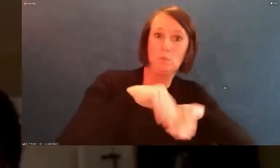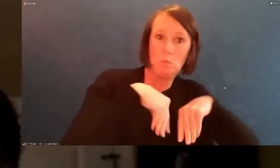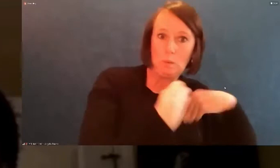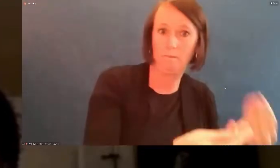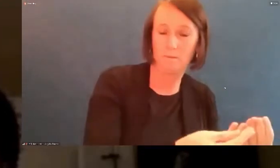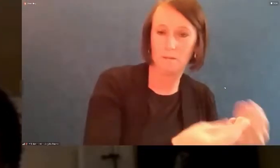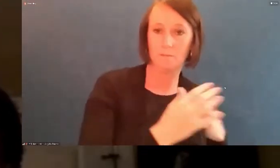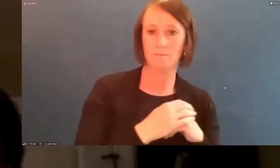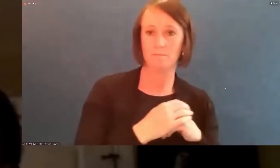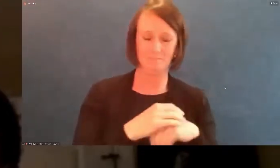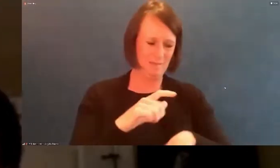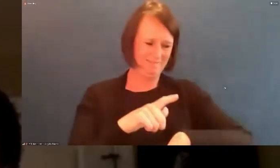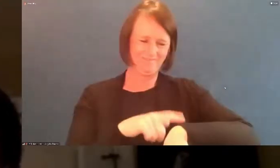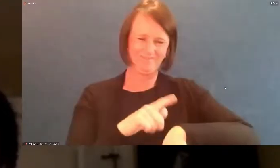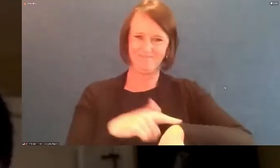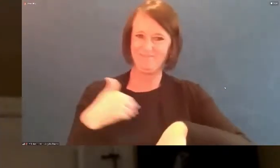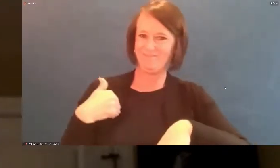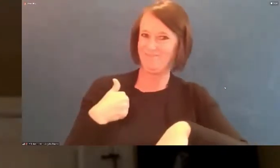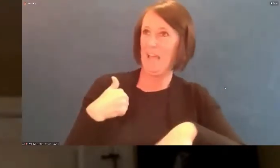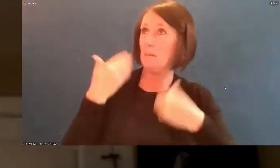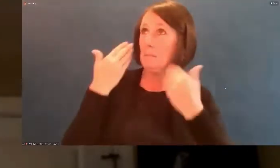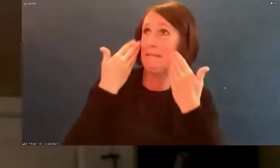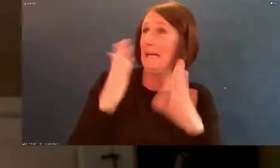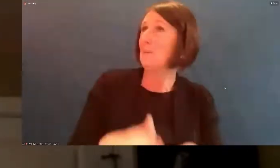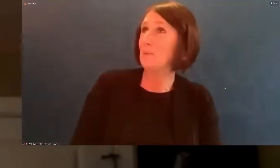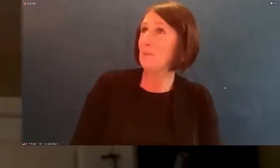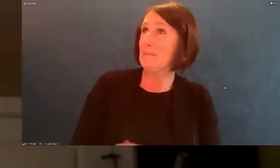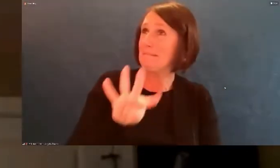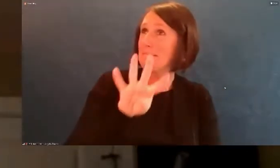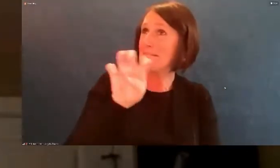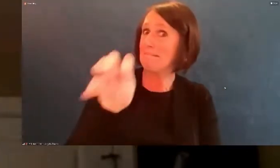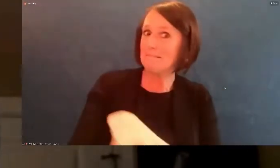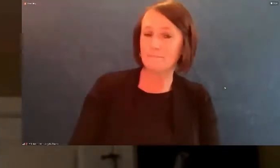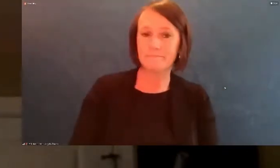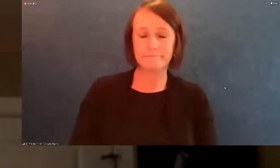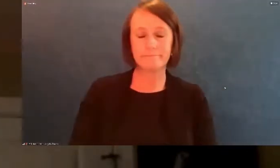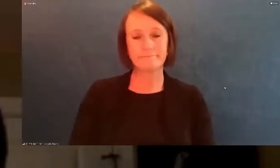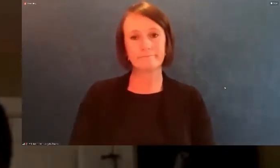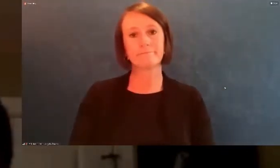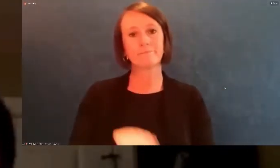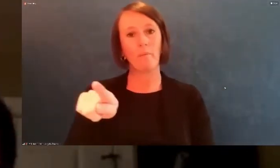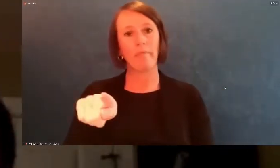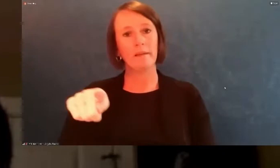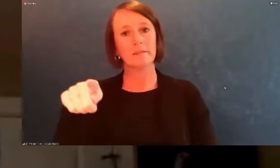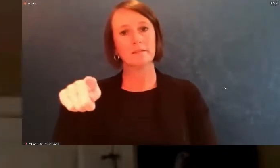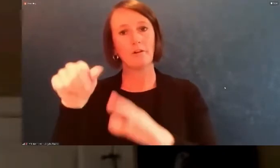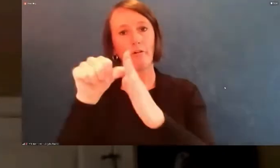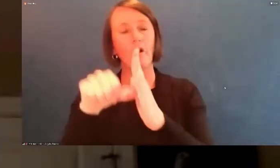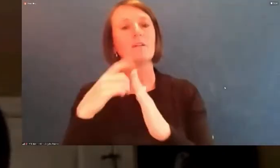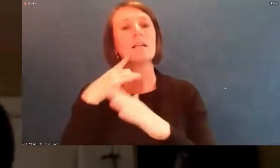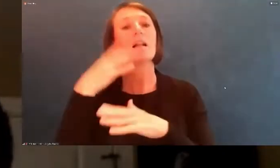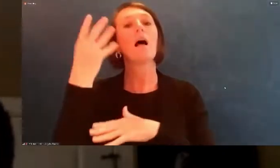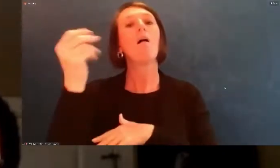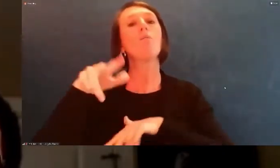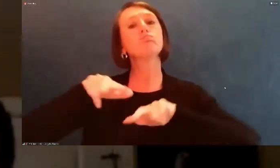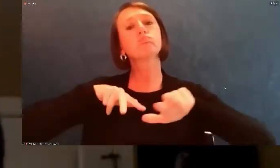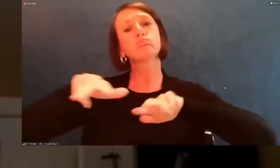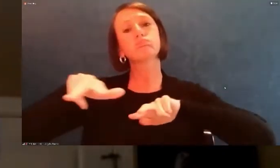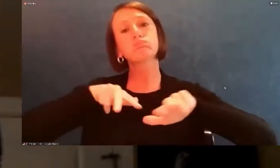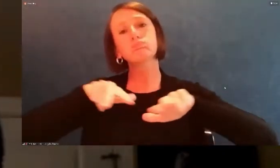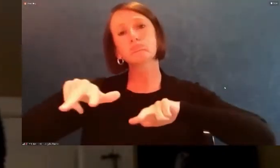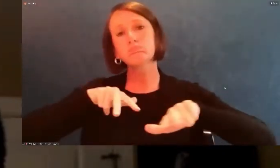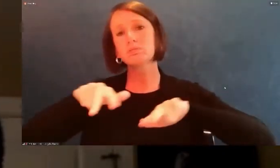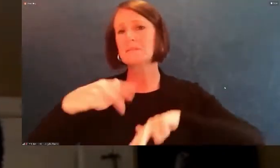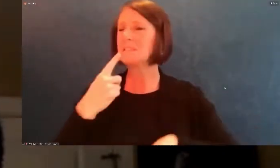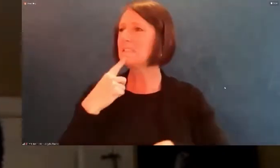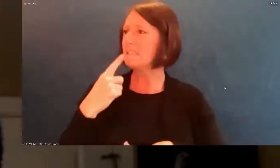animal I want you to carve on my bracelet. So Mr. Bradley Hunt said, well, let's go for a walk and we'll talk. Tell me more about what you